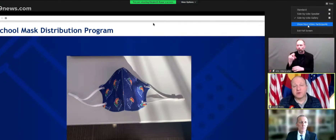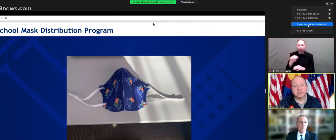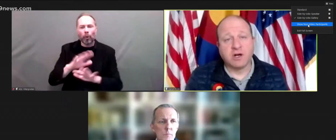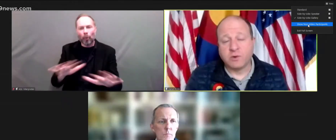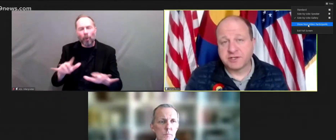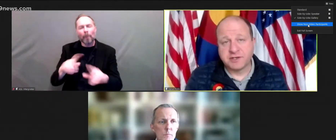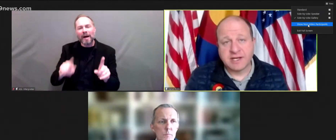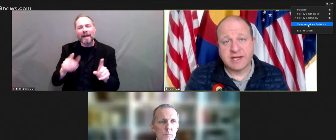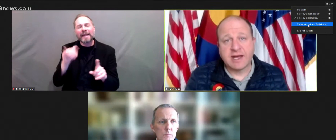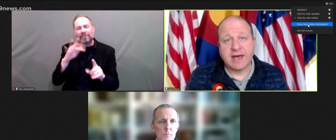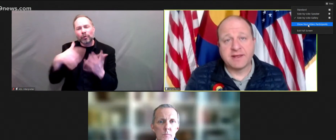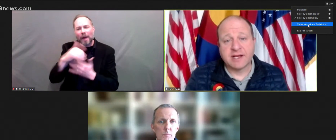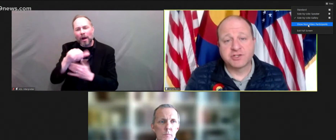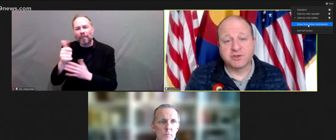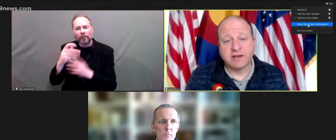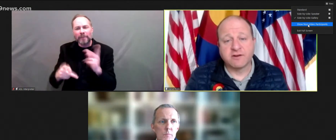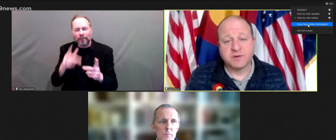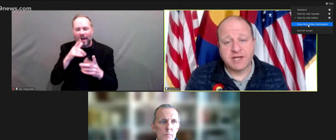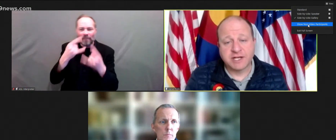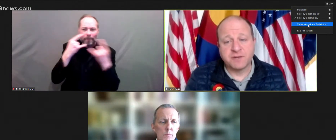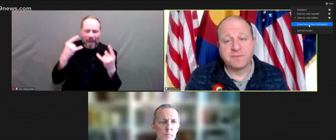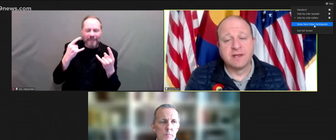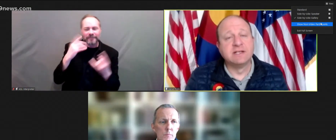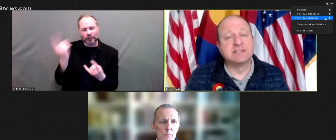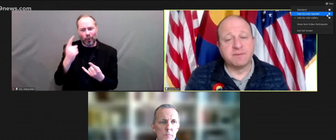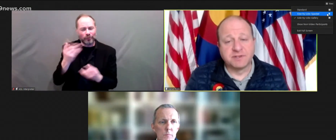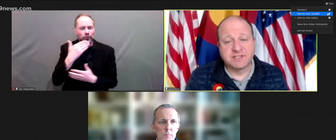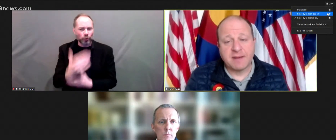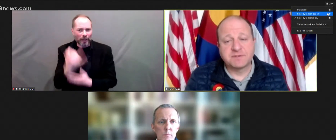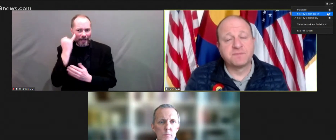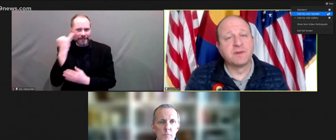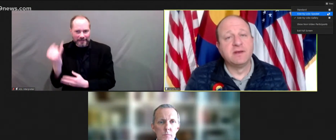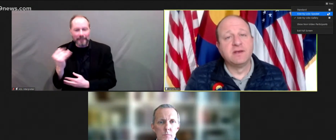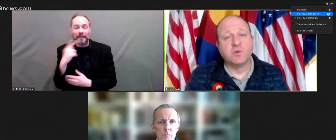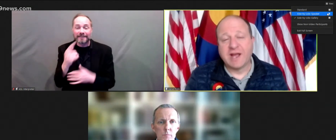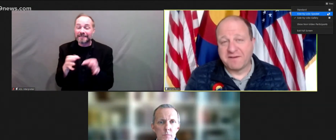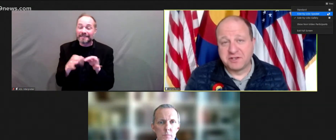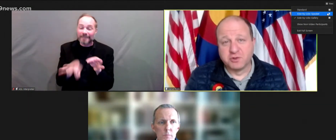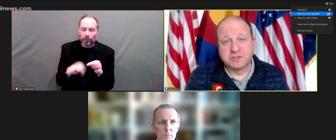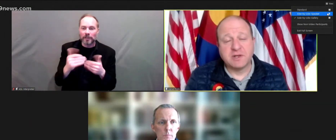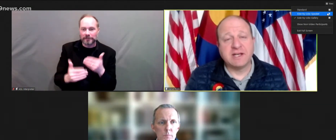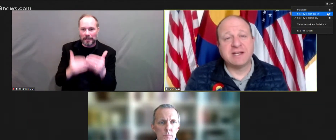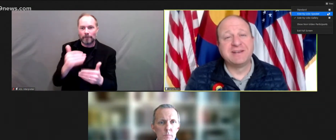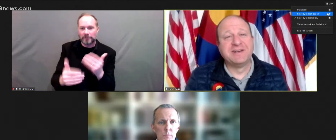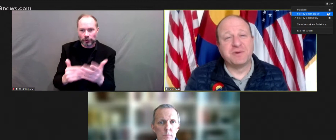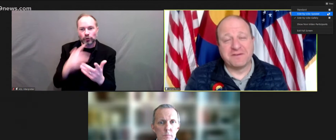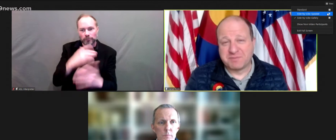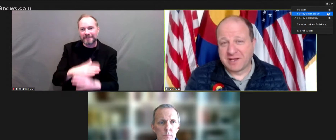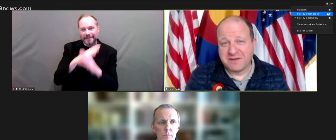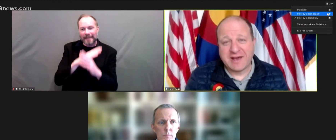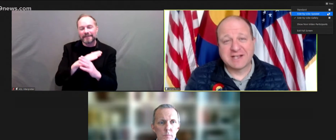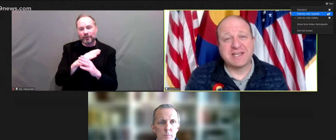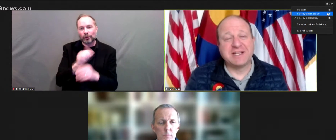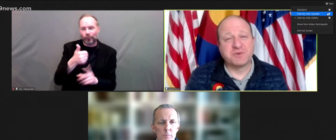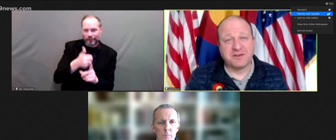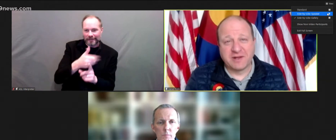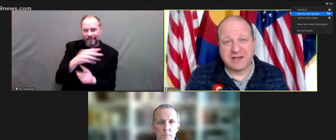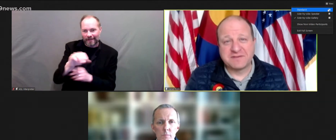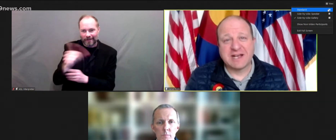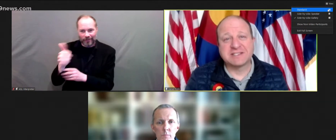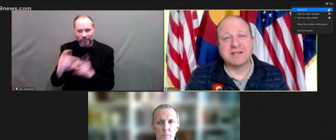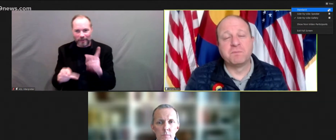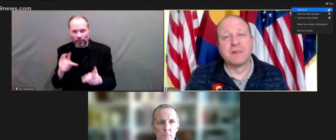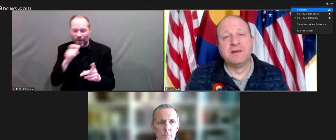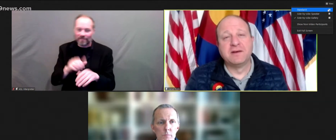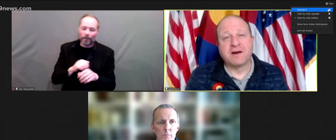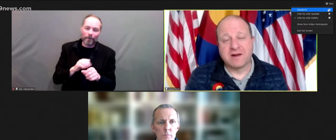others indoors, always a good idea to add that extra layer of protection. Simple steps. We have the tools we need. We have plenty of vaccines. We have plenty